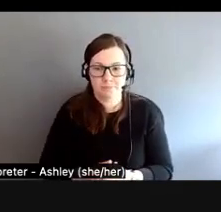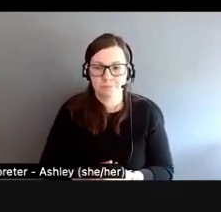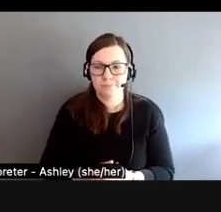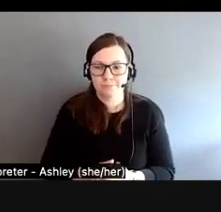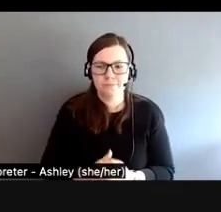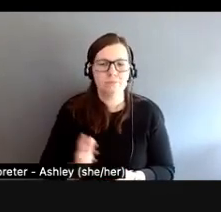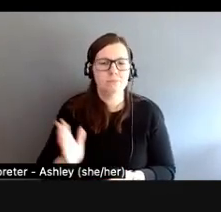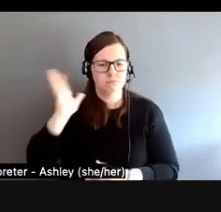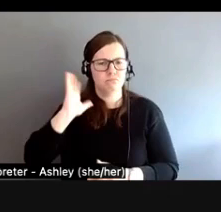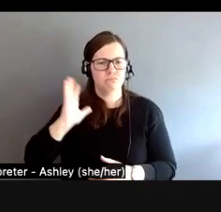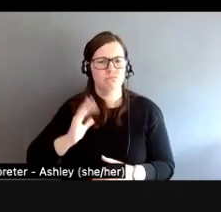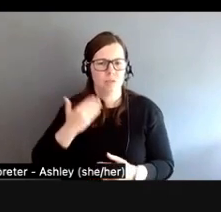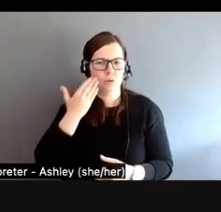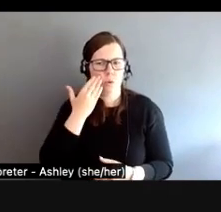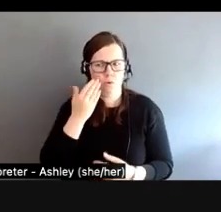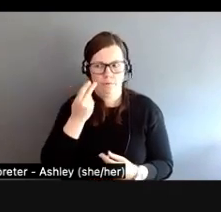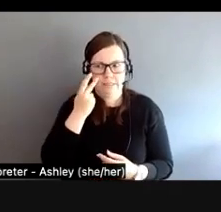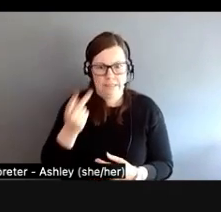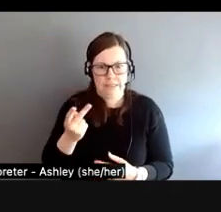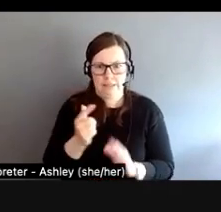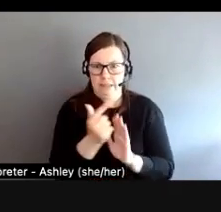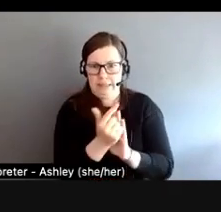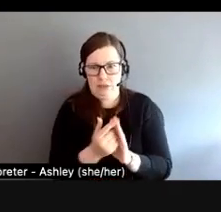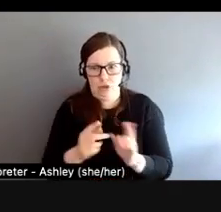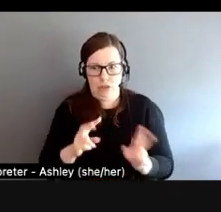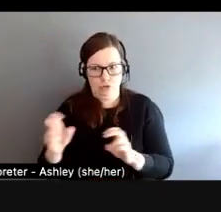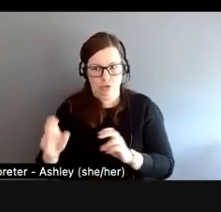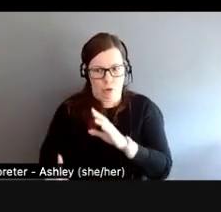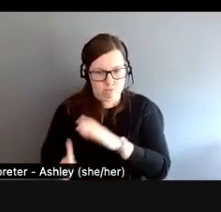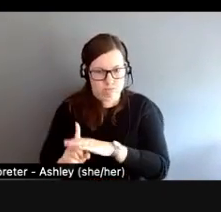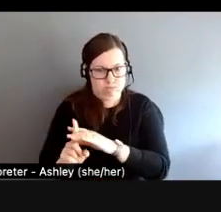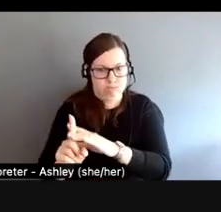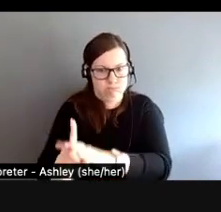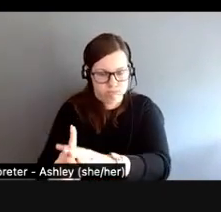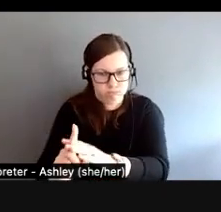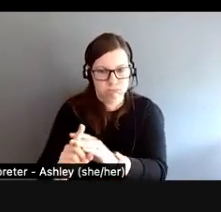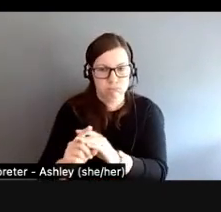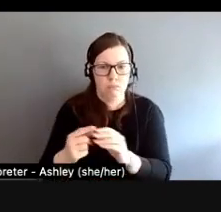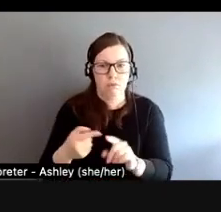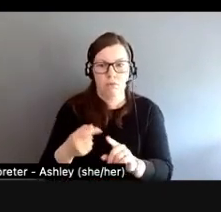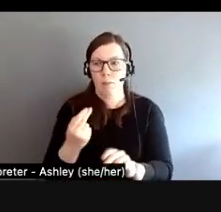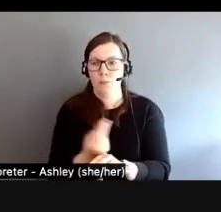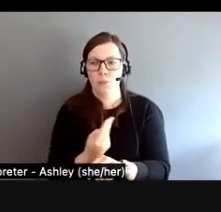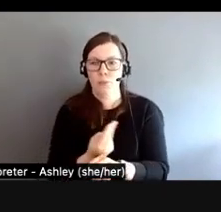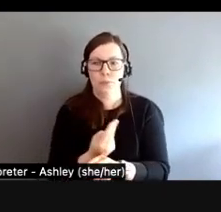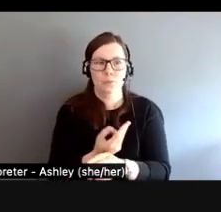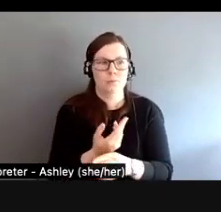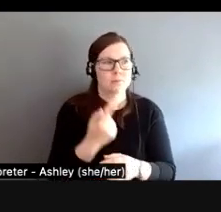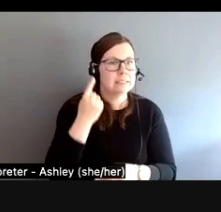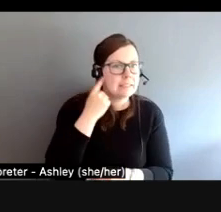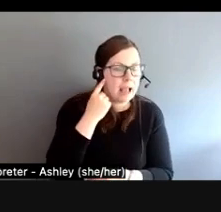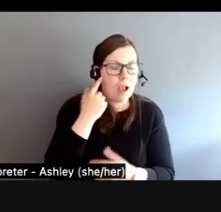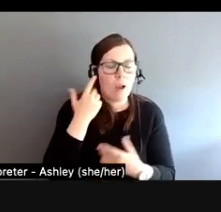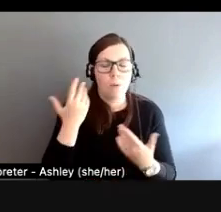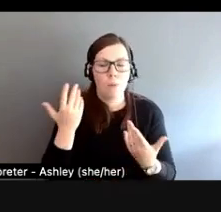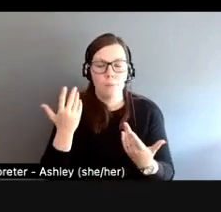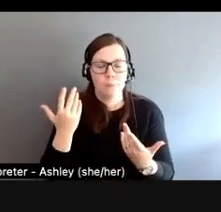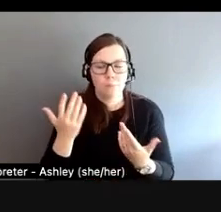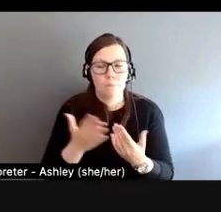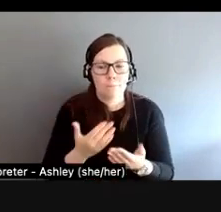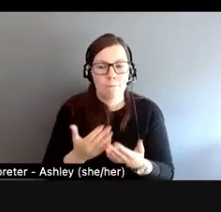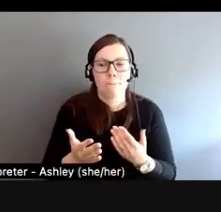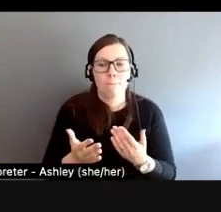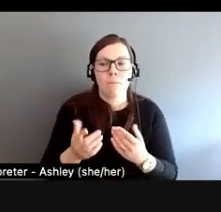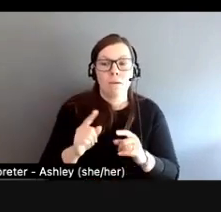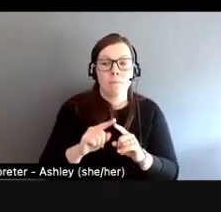lives, and musicians seeing how much further their career can go with music on